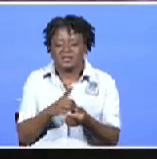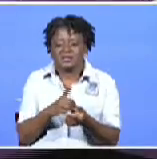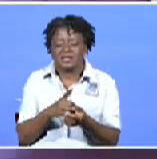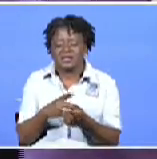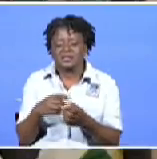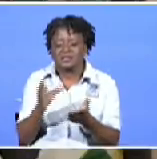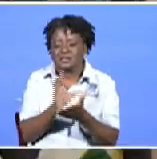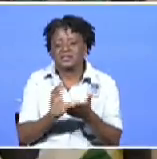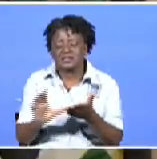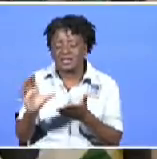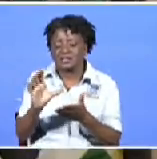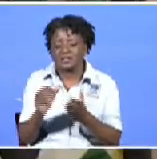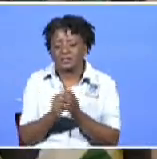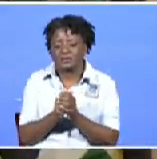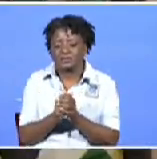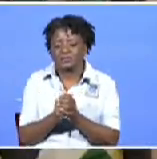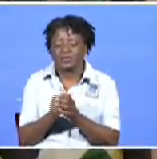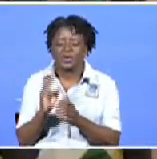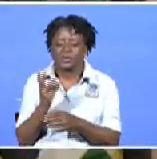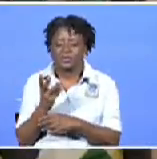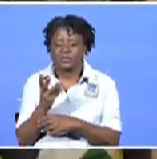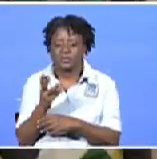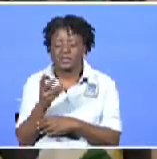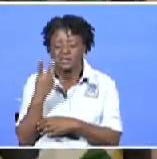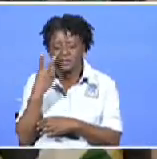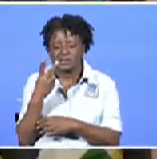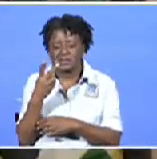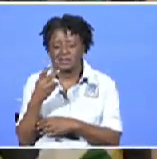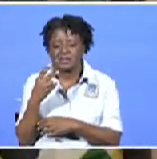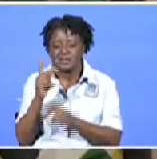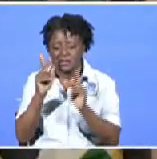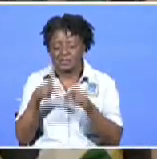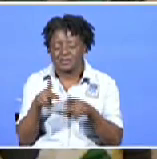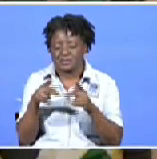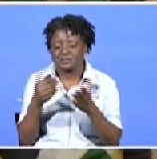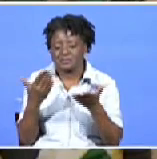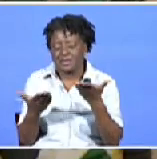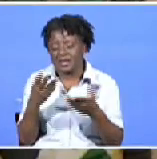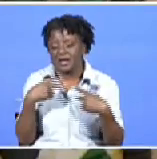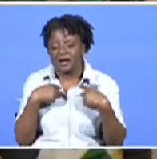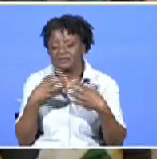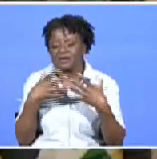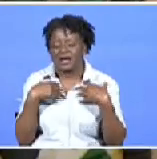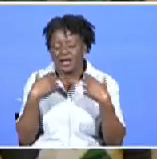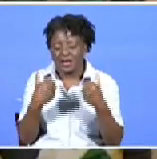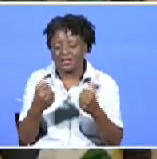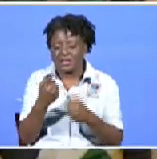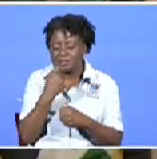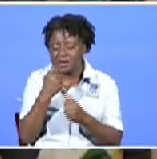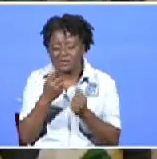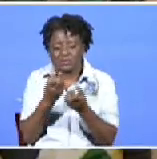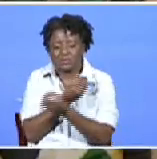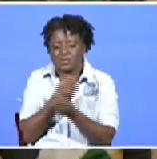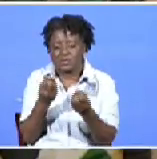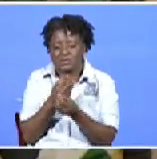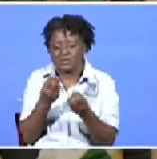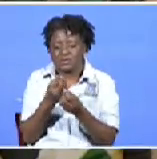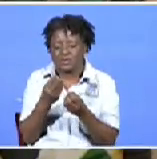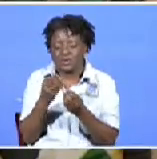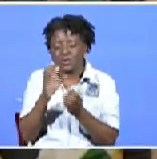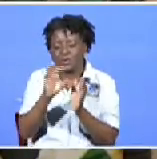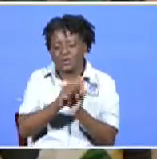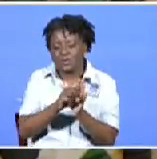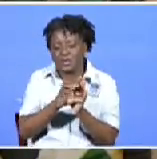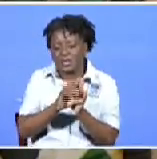good dental health. We find that the patient may have a healthy mouth without any cavities. However, once you examine their history, you